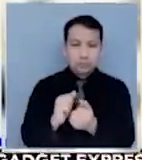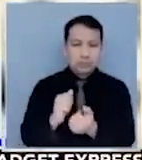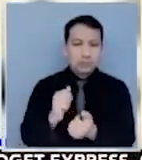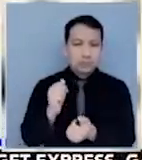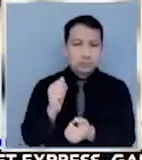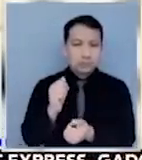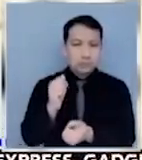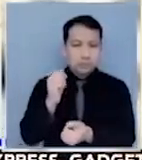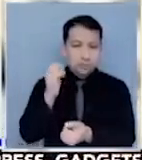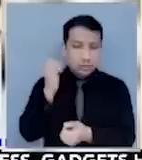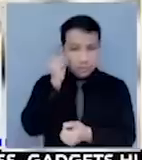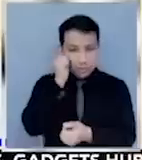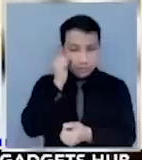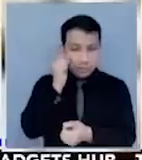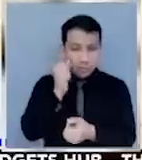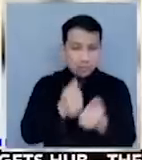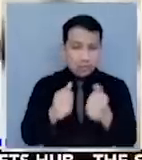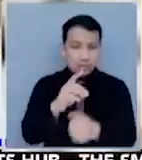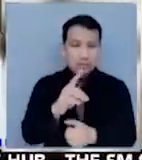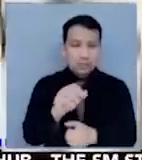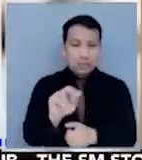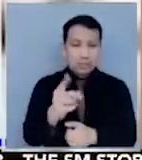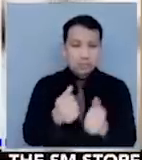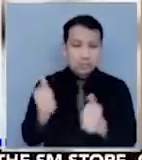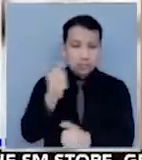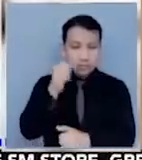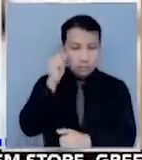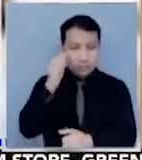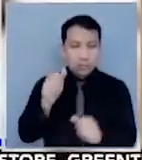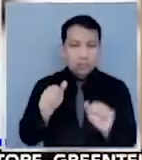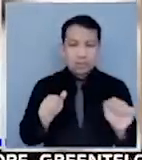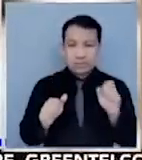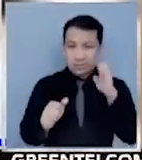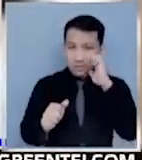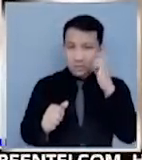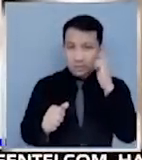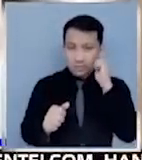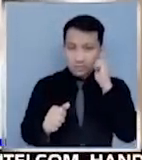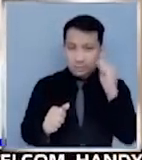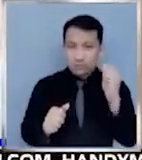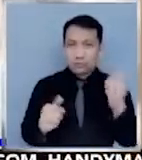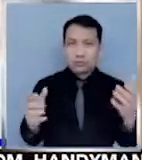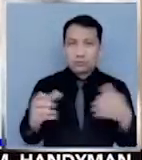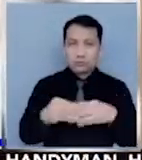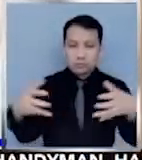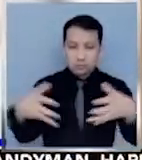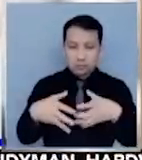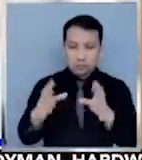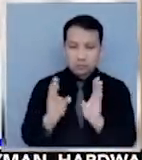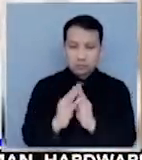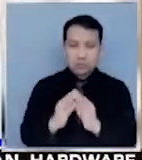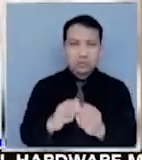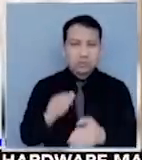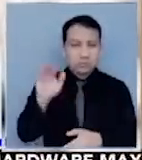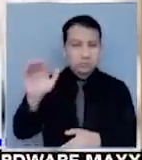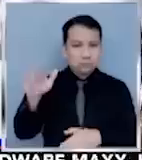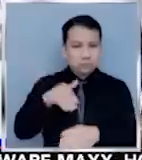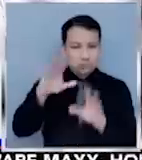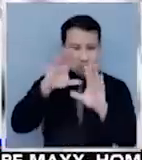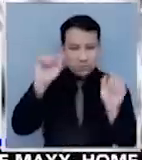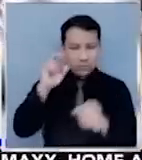our new National Security Advisor, Secretary Anya. We made the call on President Marcos would be purely a courtesy